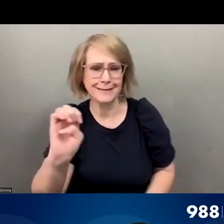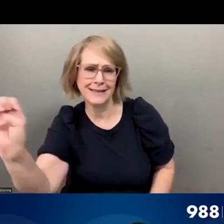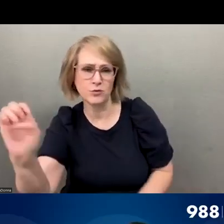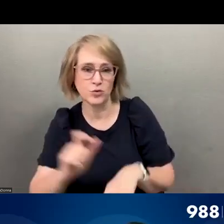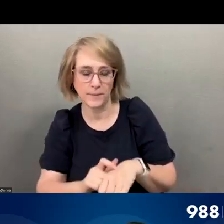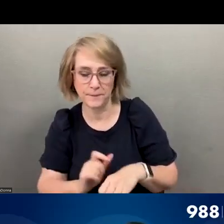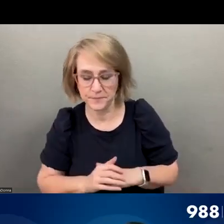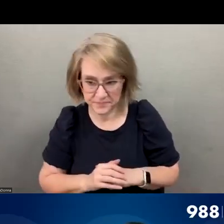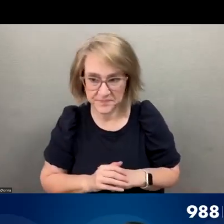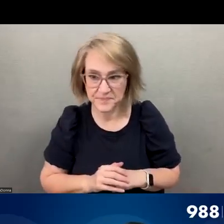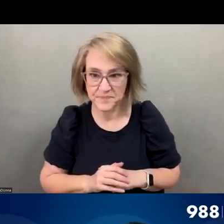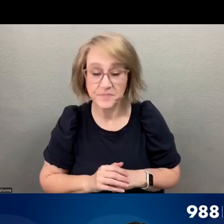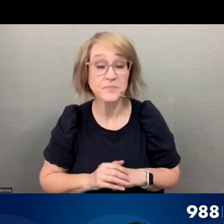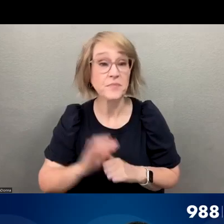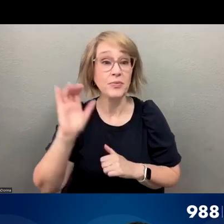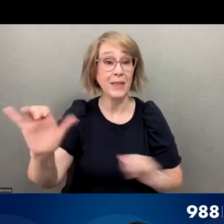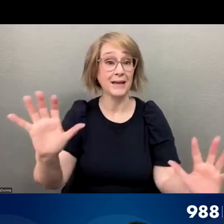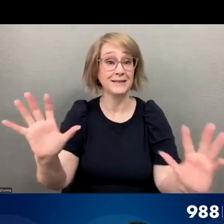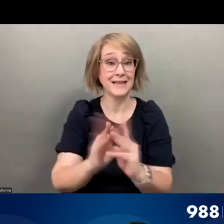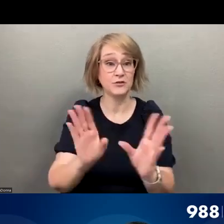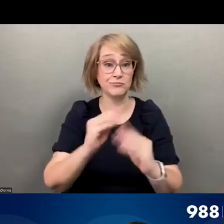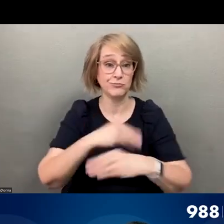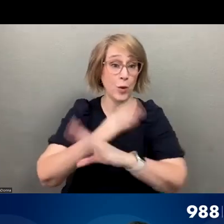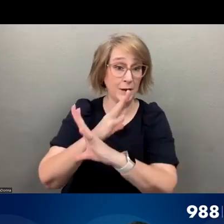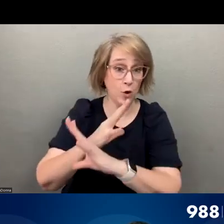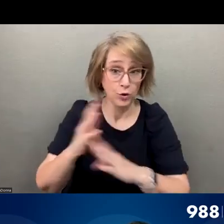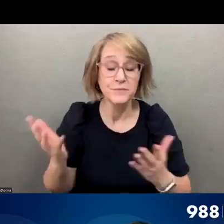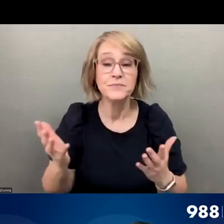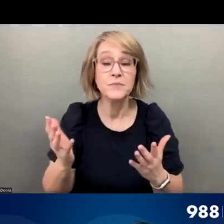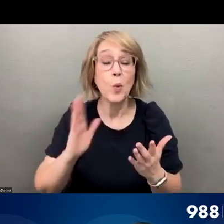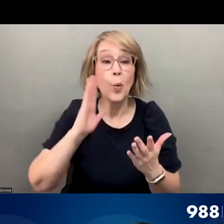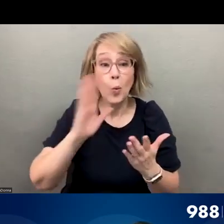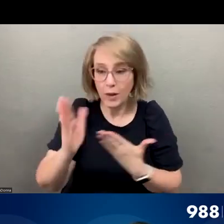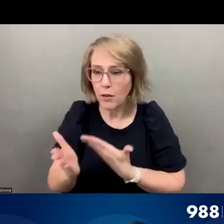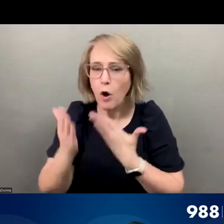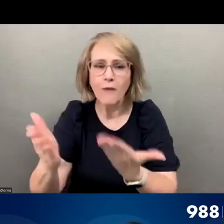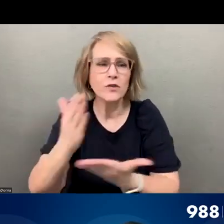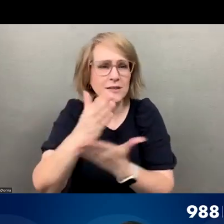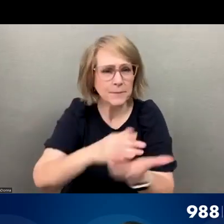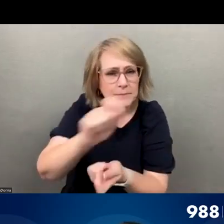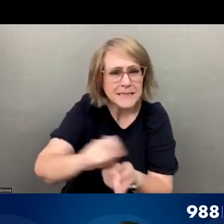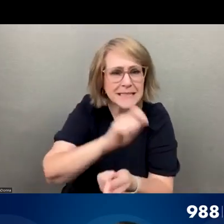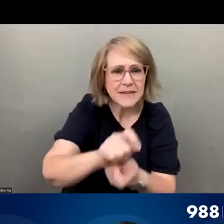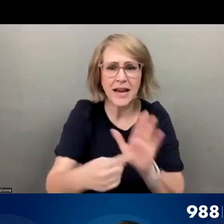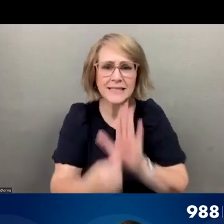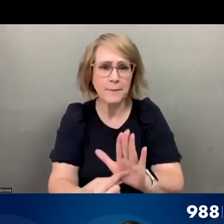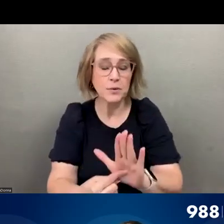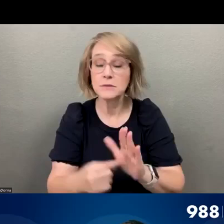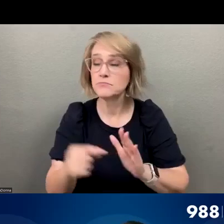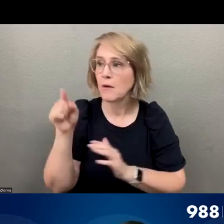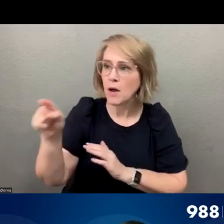Standard Time. And during that particular webinar episode, we will offer examples of how community